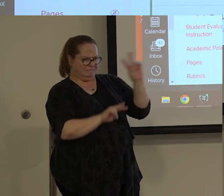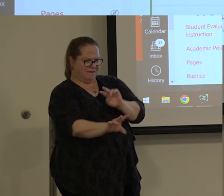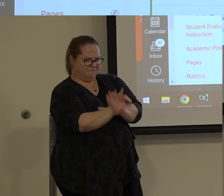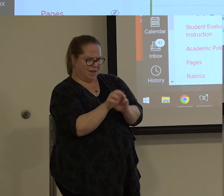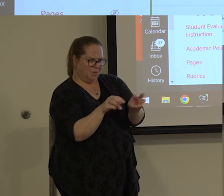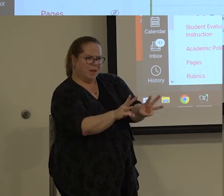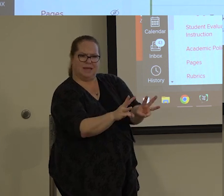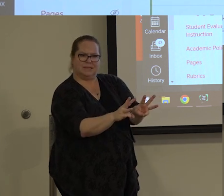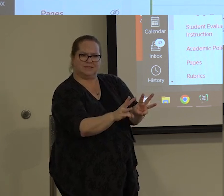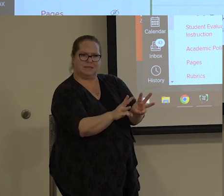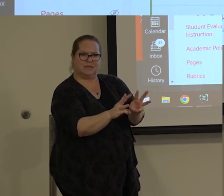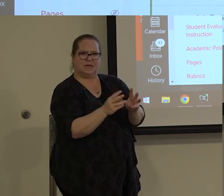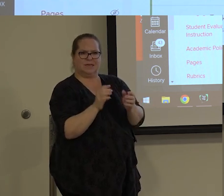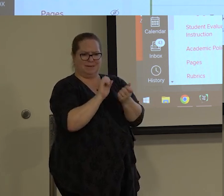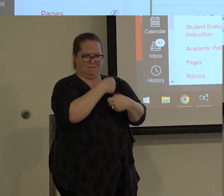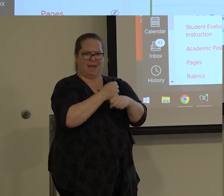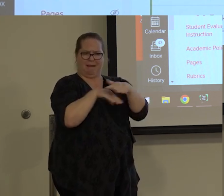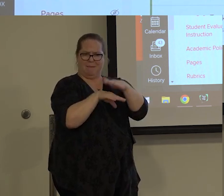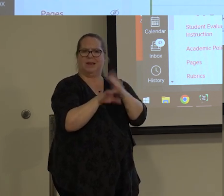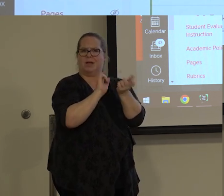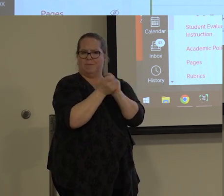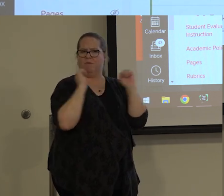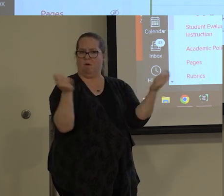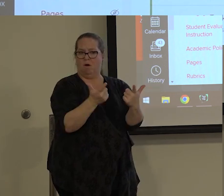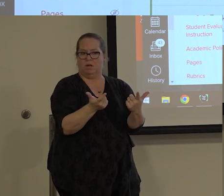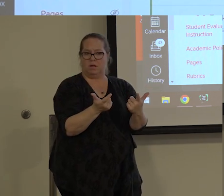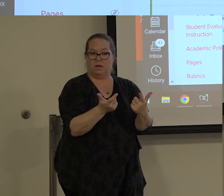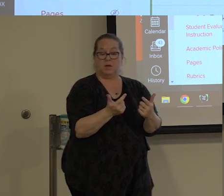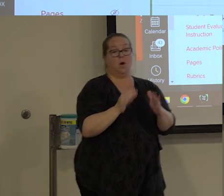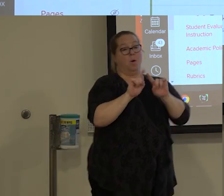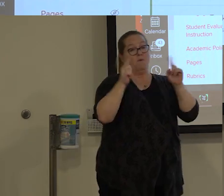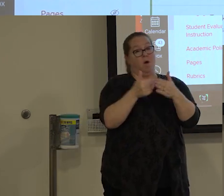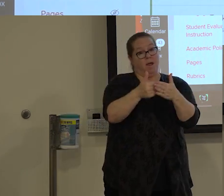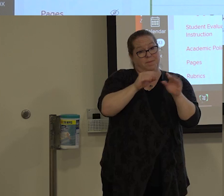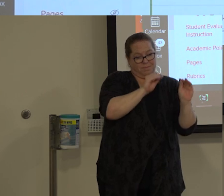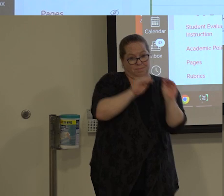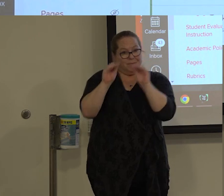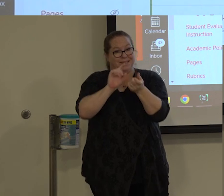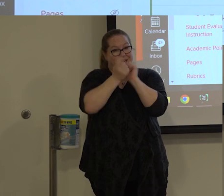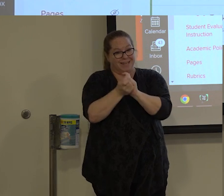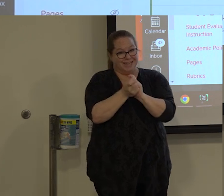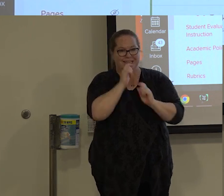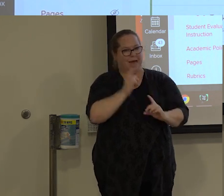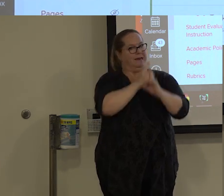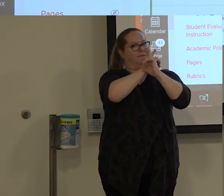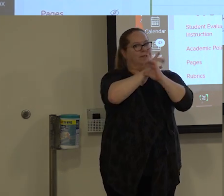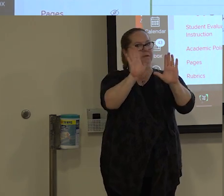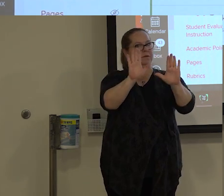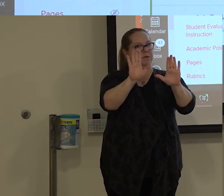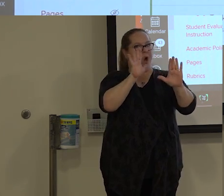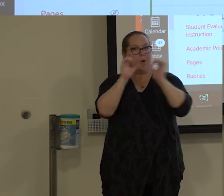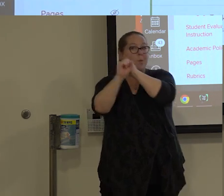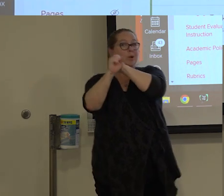those impediments for our students. So now before I move on, I'd like to point out that this talk is not a defense of or